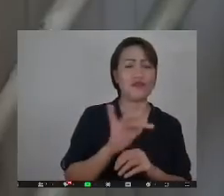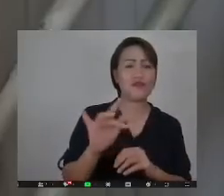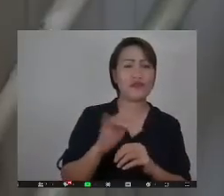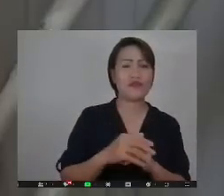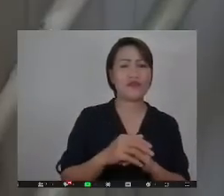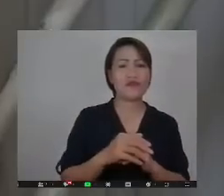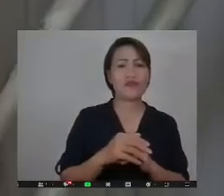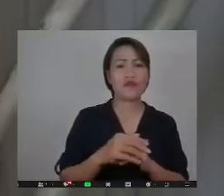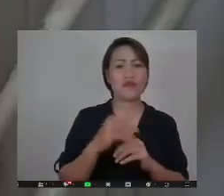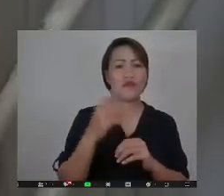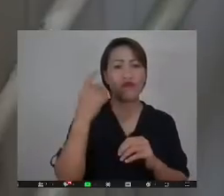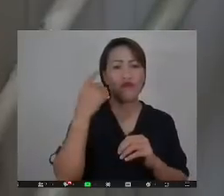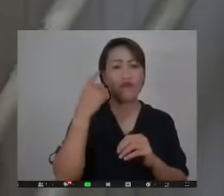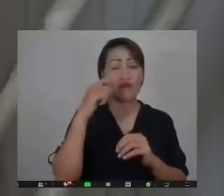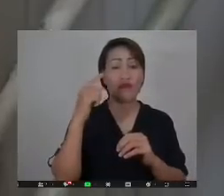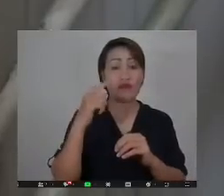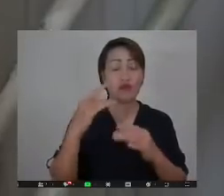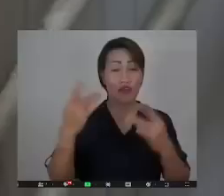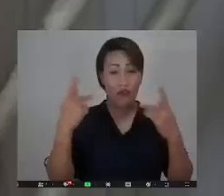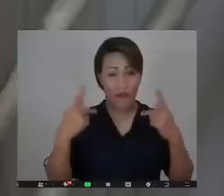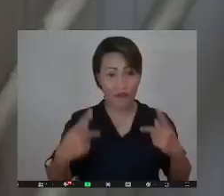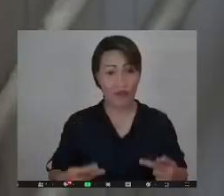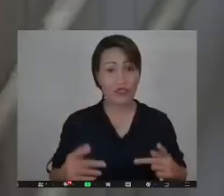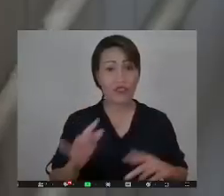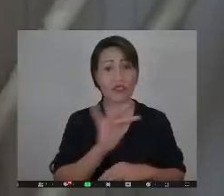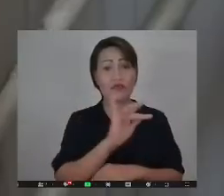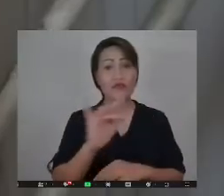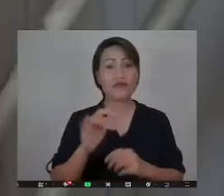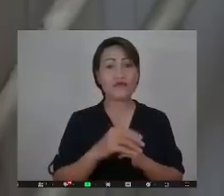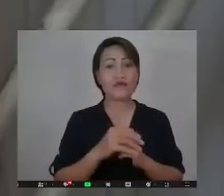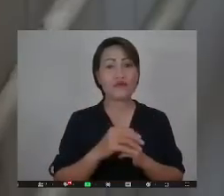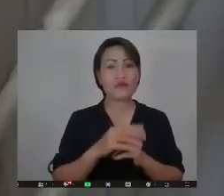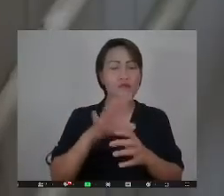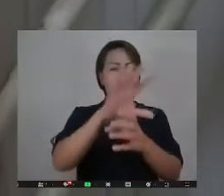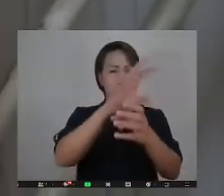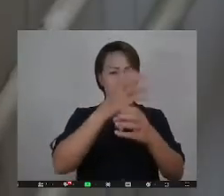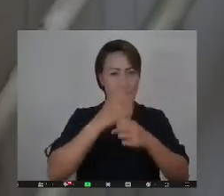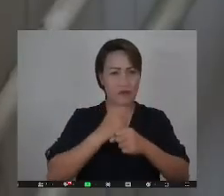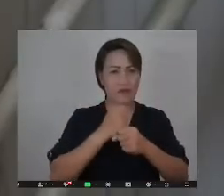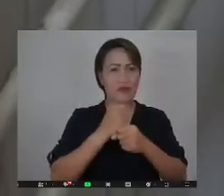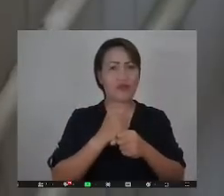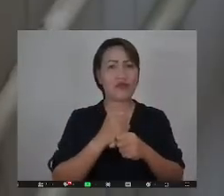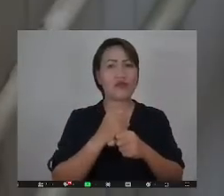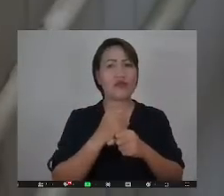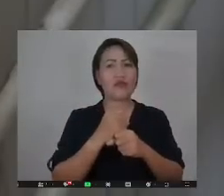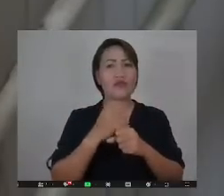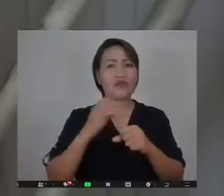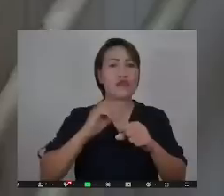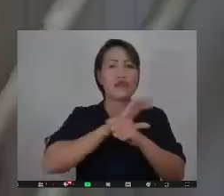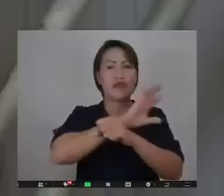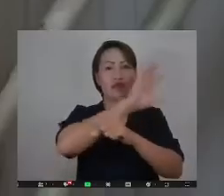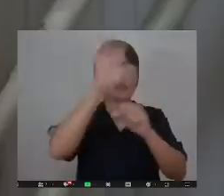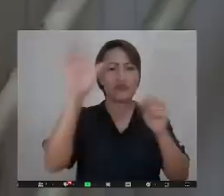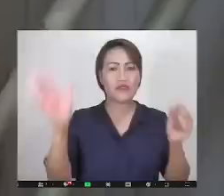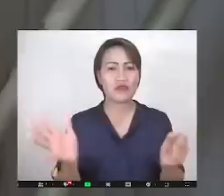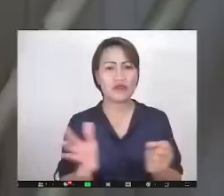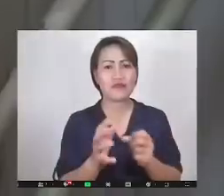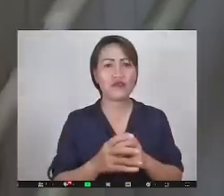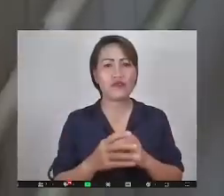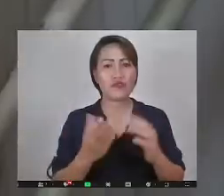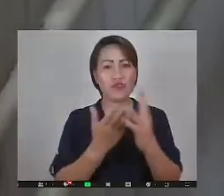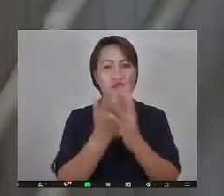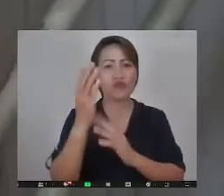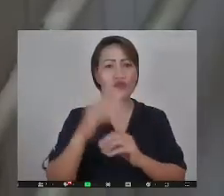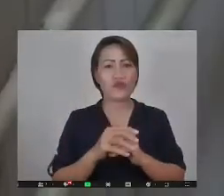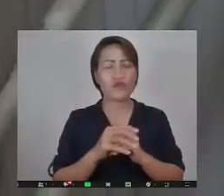in the physical space is accumulated in cyberspace, which are then analyzed through artificial